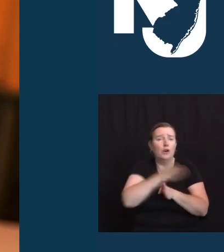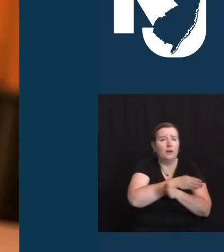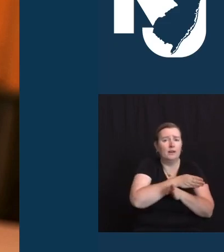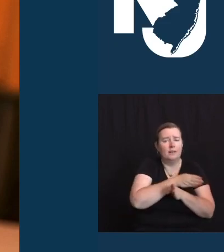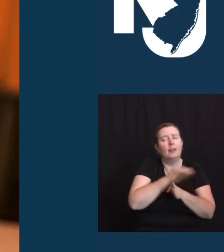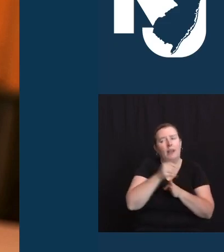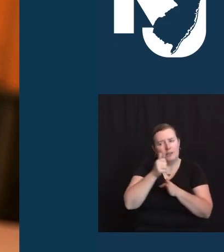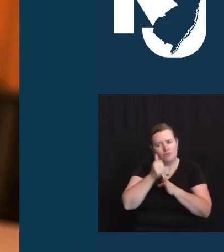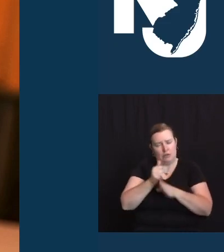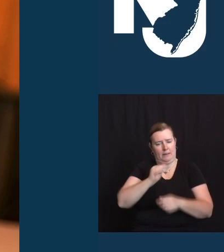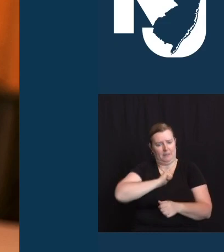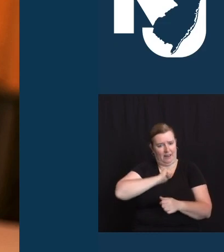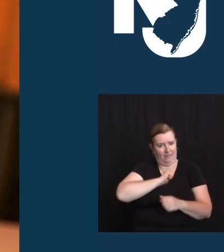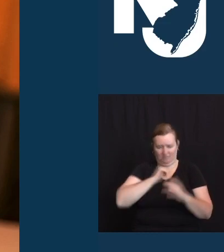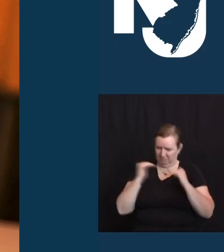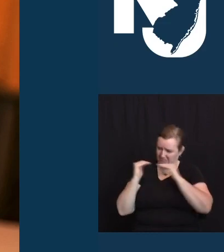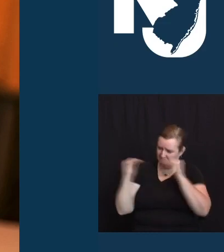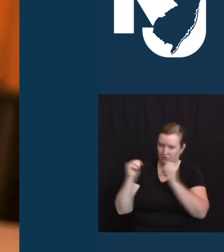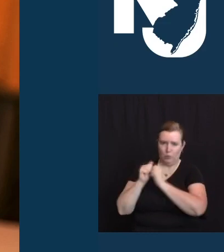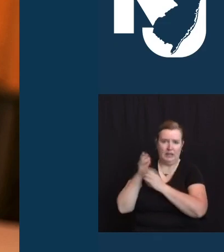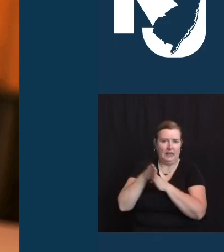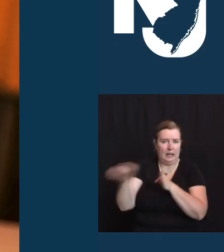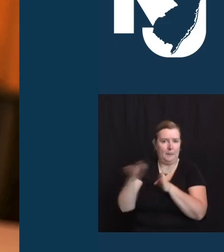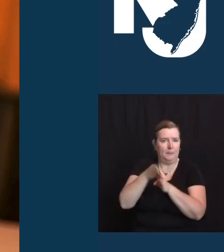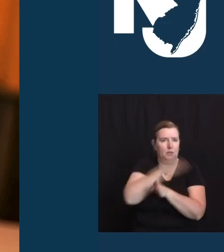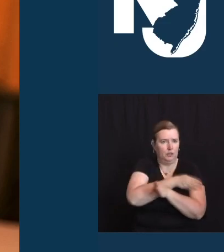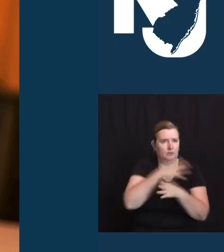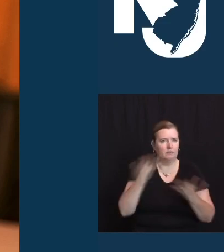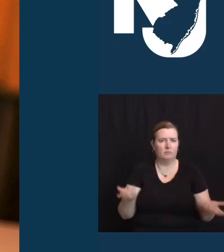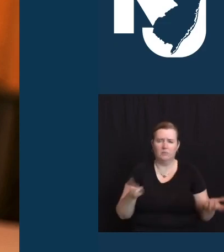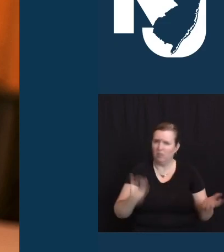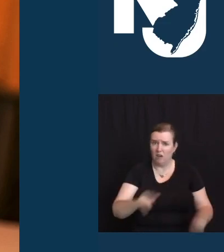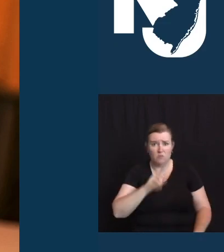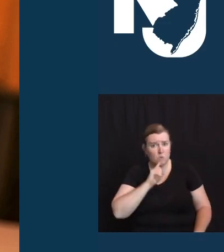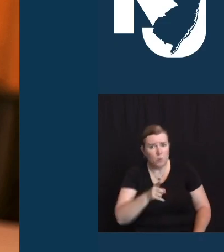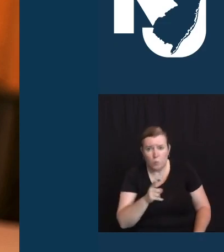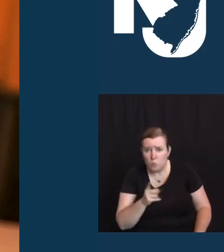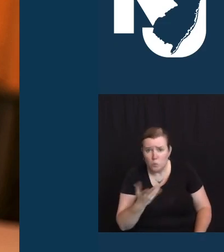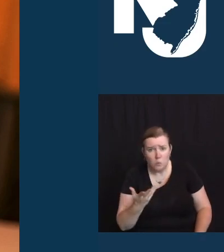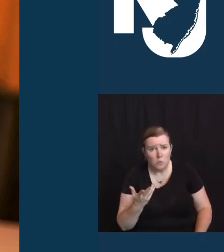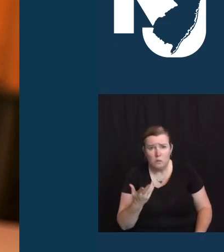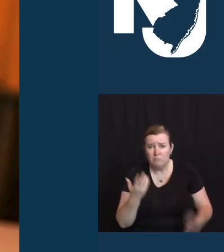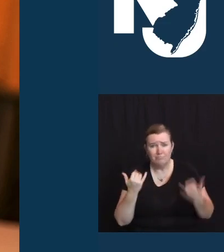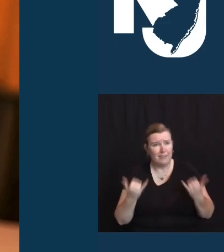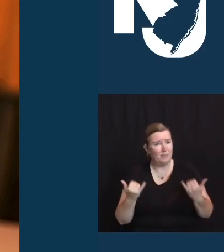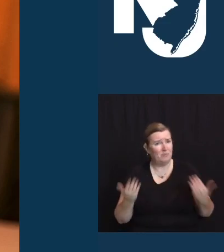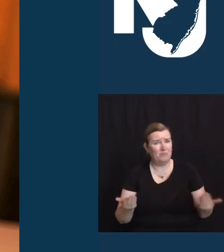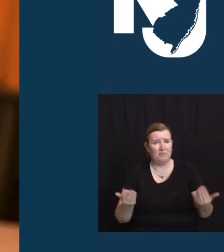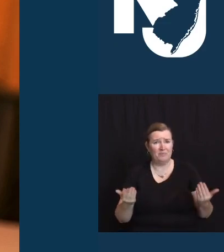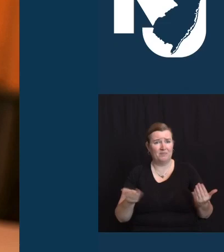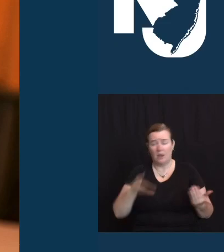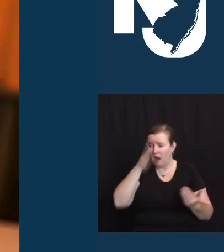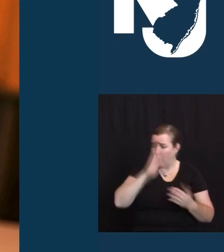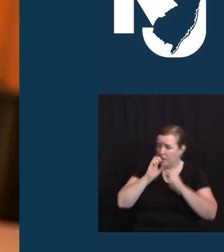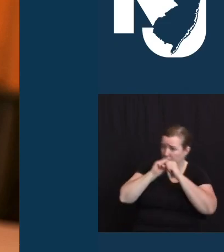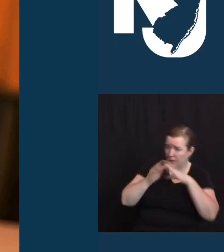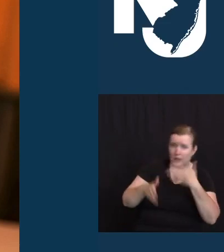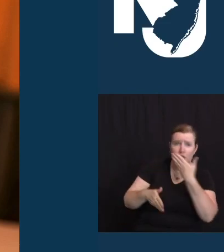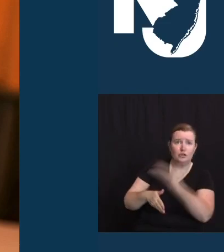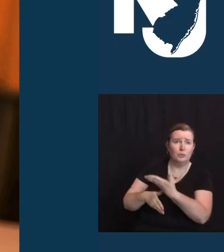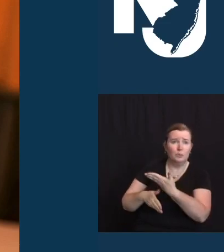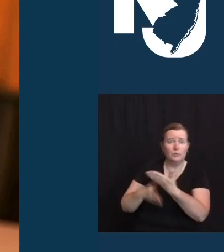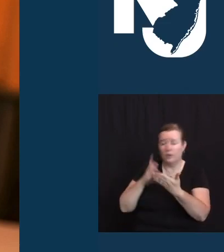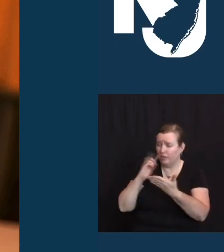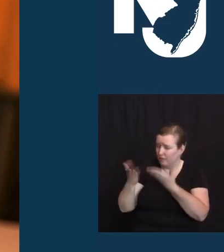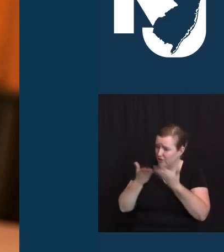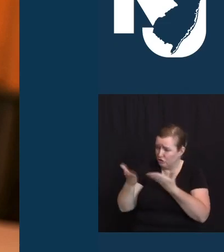good advice. Better words could never be spoken, and they have special resonance today. So may God bless you, Malcolm, and thank you for your service to our